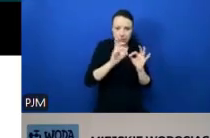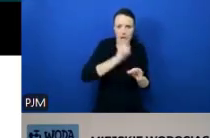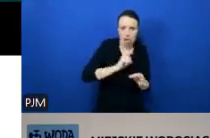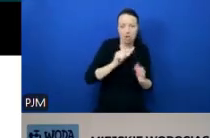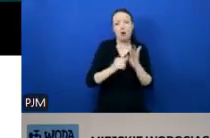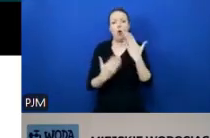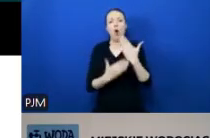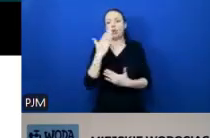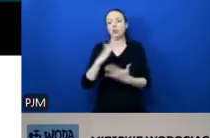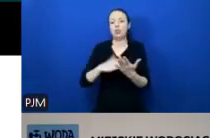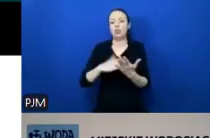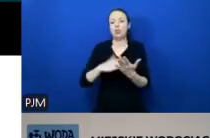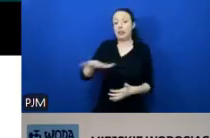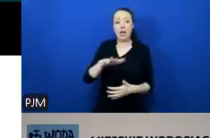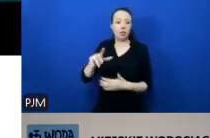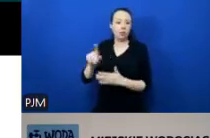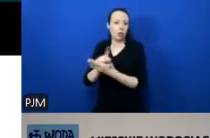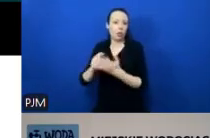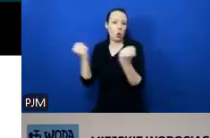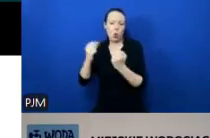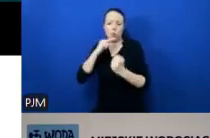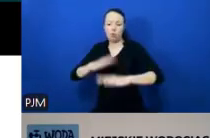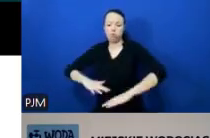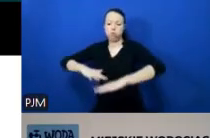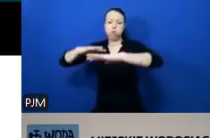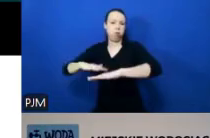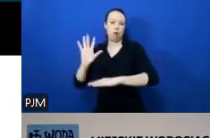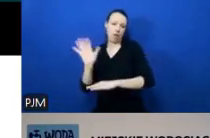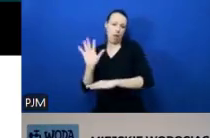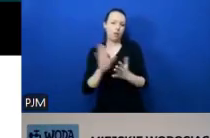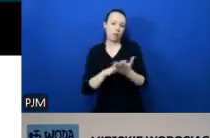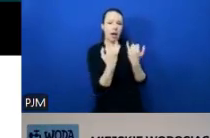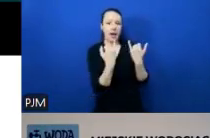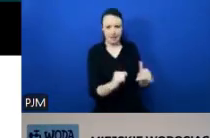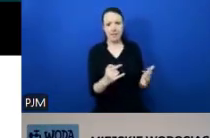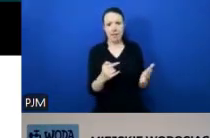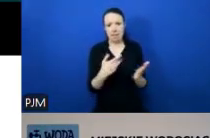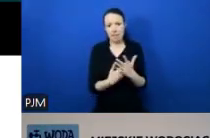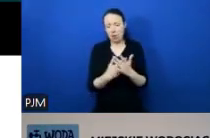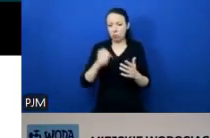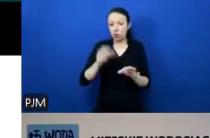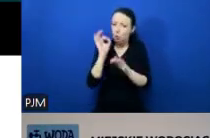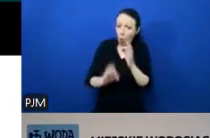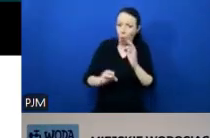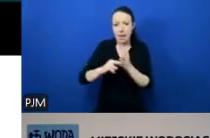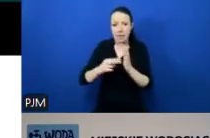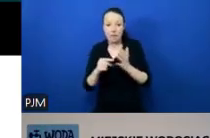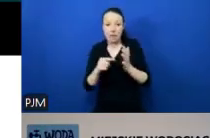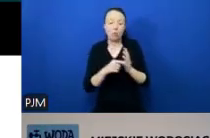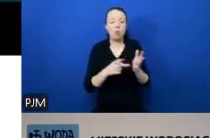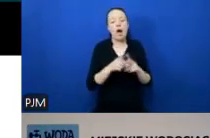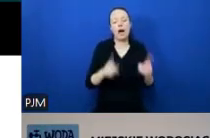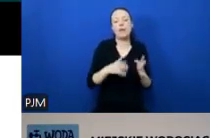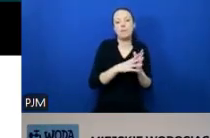solutions may be just misled or simply provide solutions to local problems. So